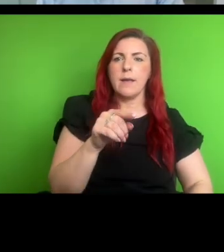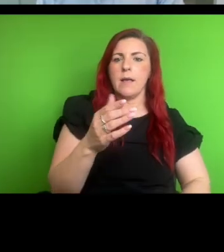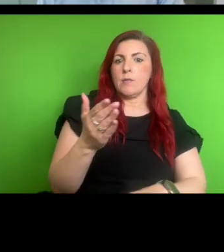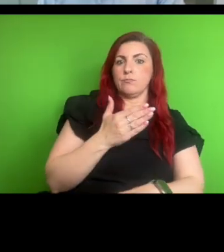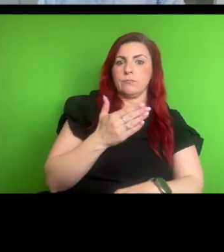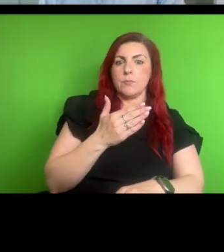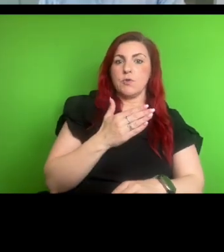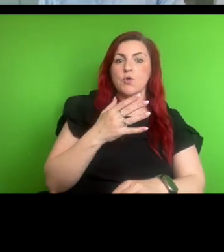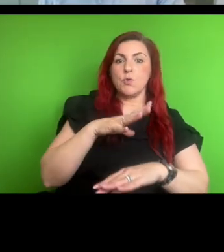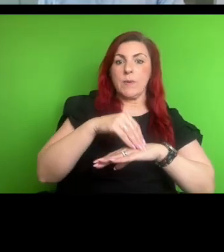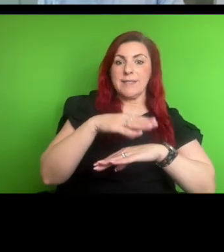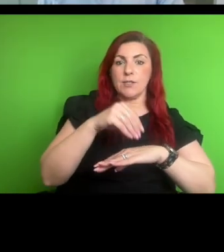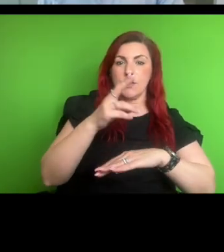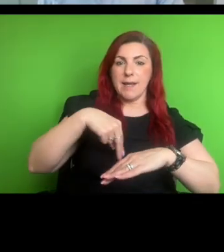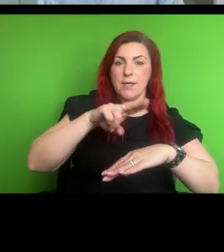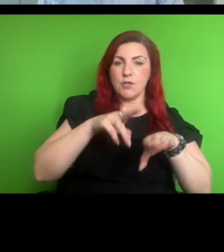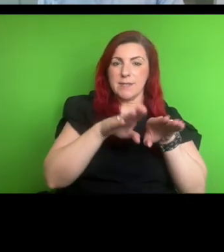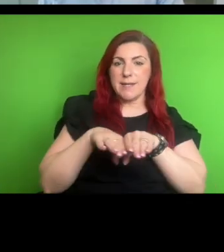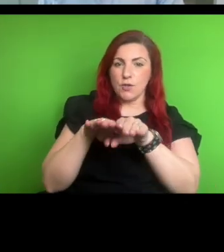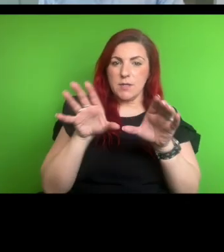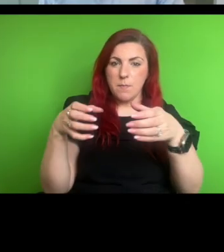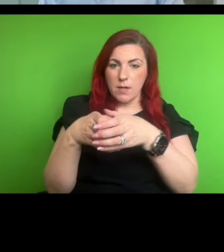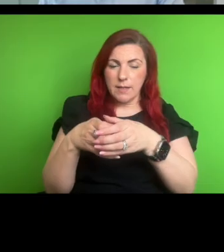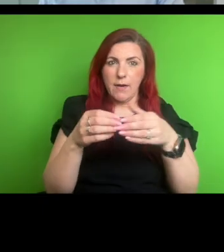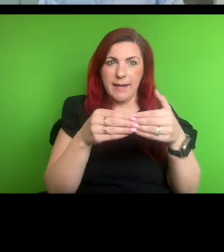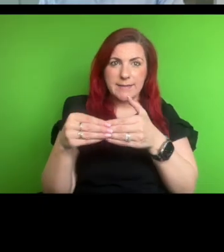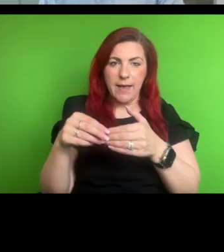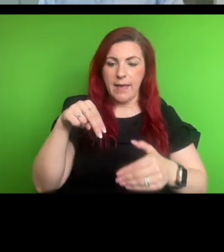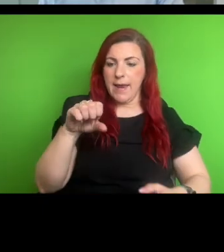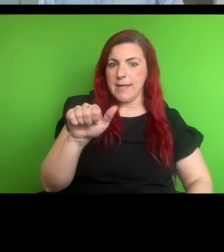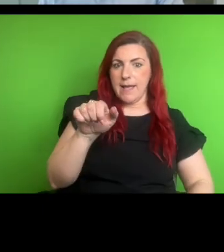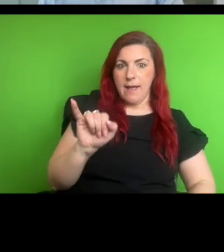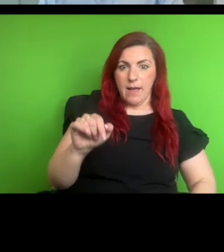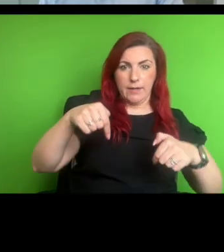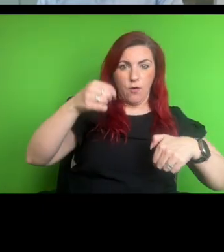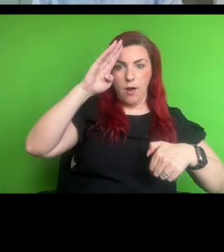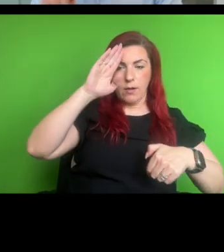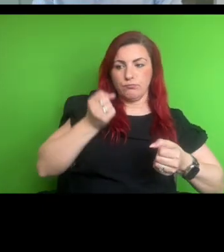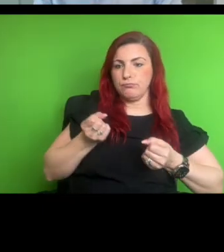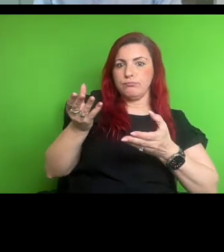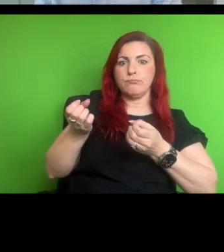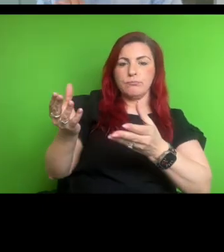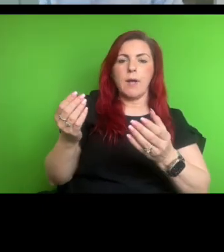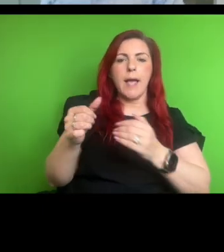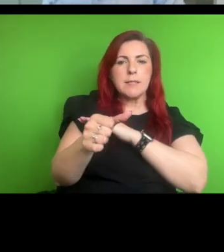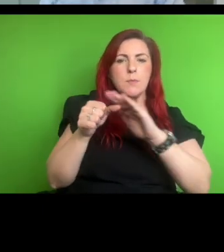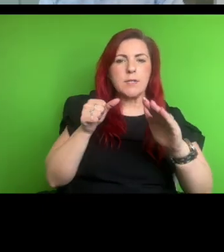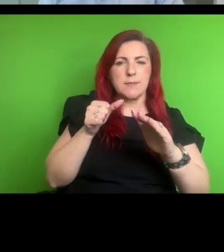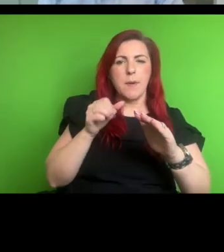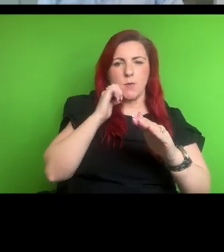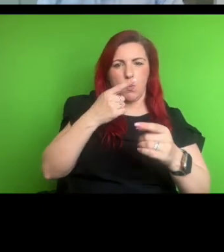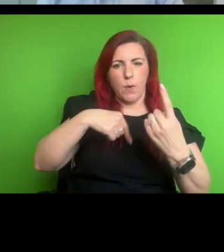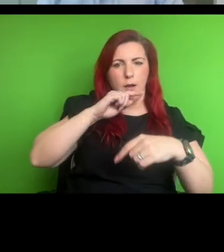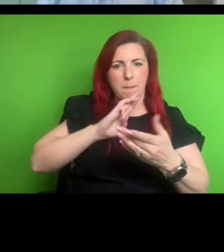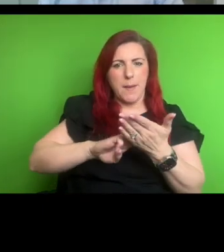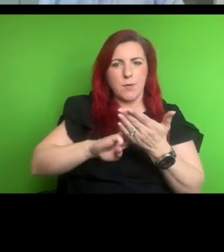And the NSAI are providing expertise as members of the European Committee using our own